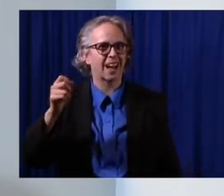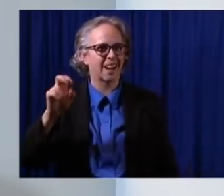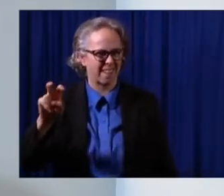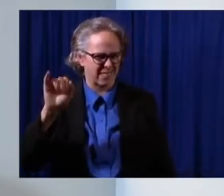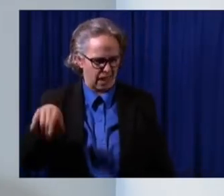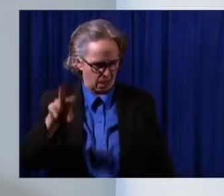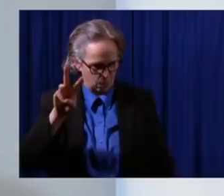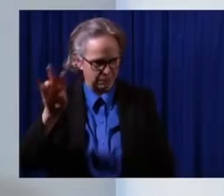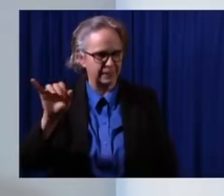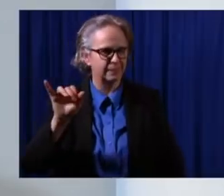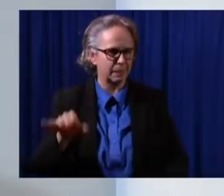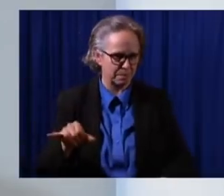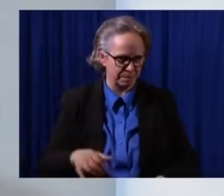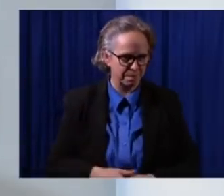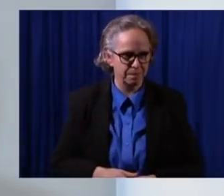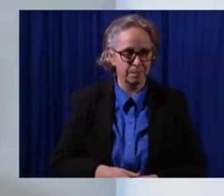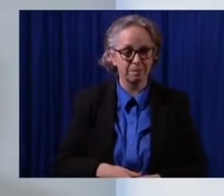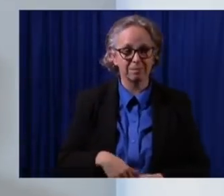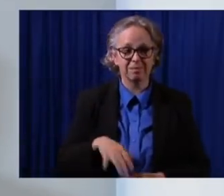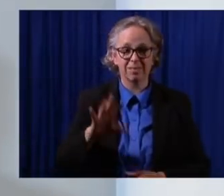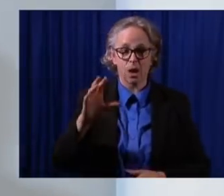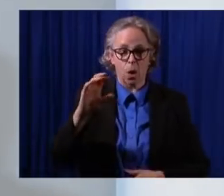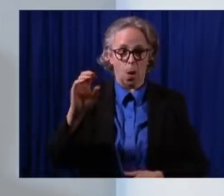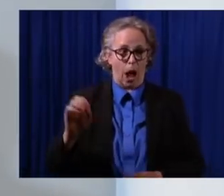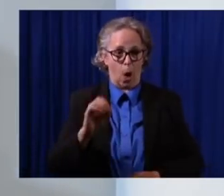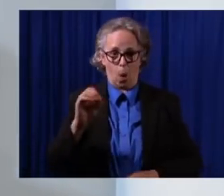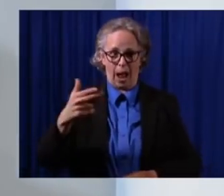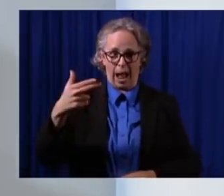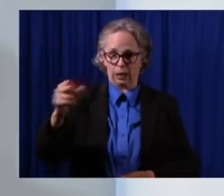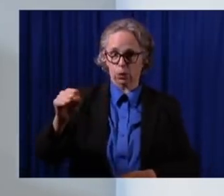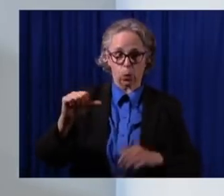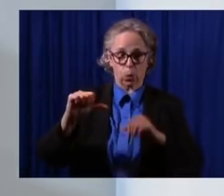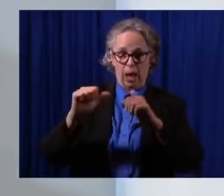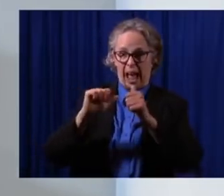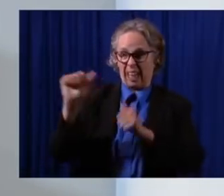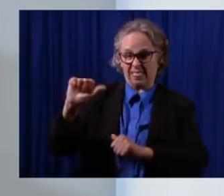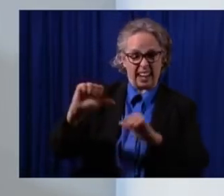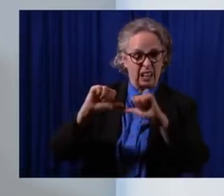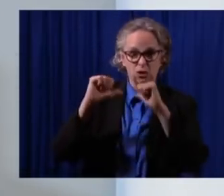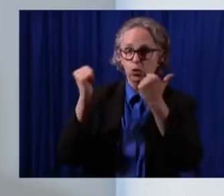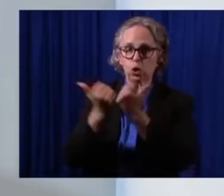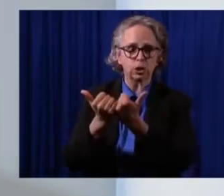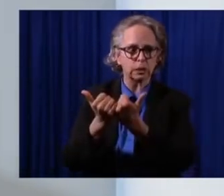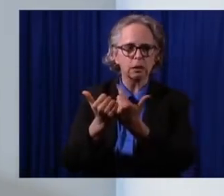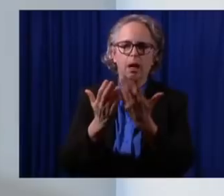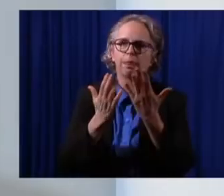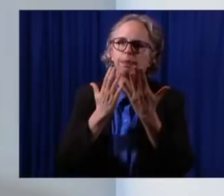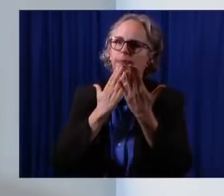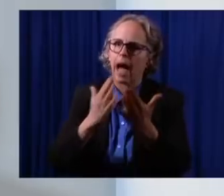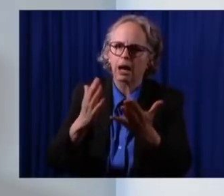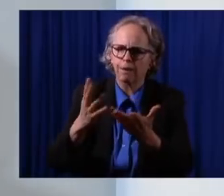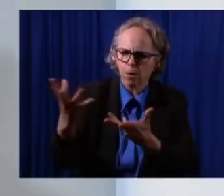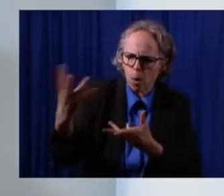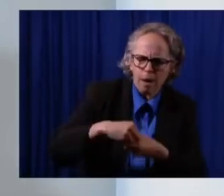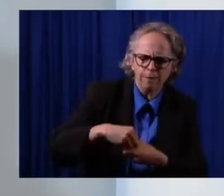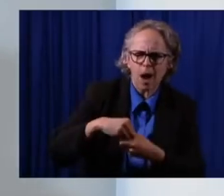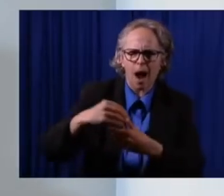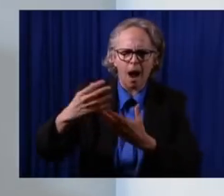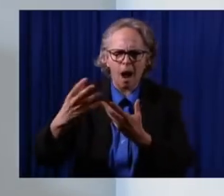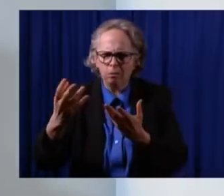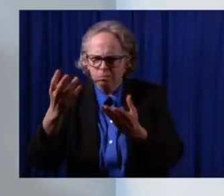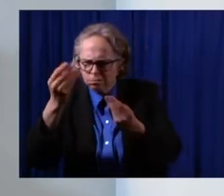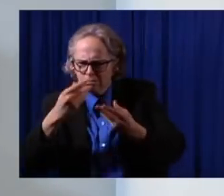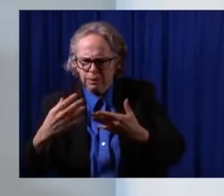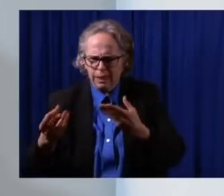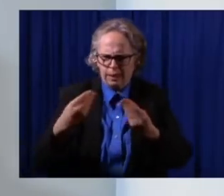School Athletic Association for their great collaboration in this to make sure that we're all aligned, taking care of our young people, getting them back